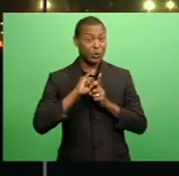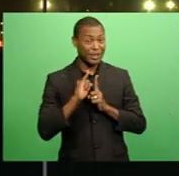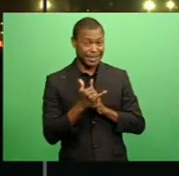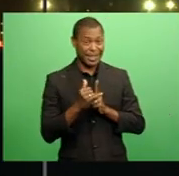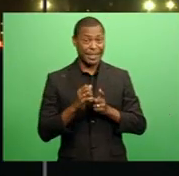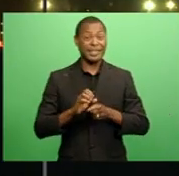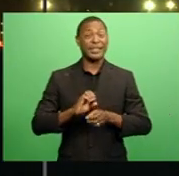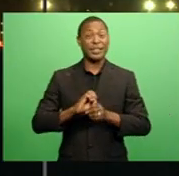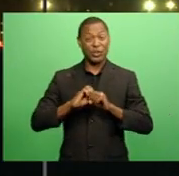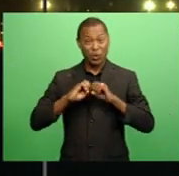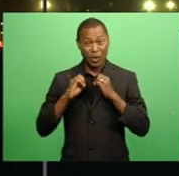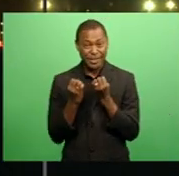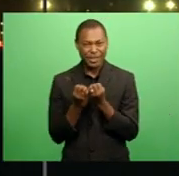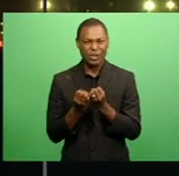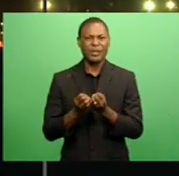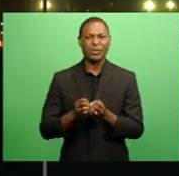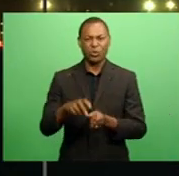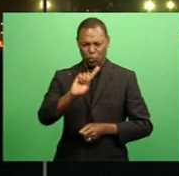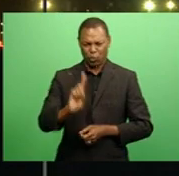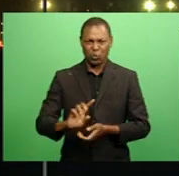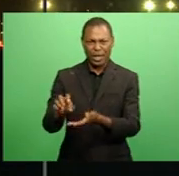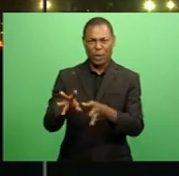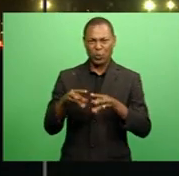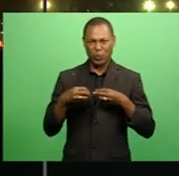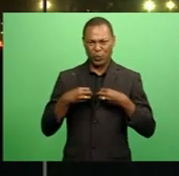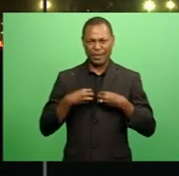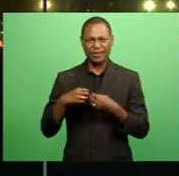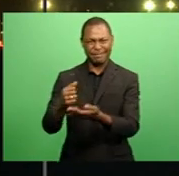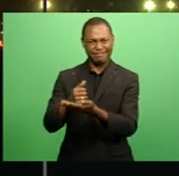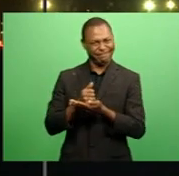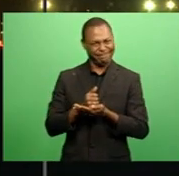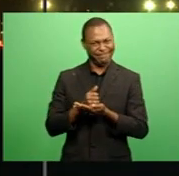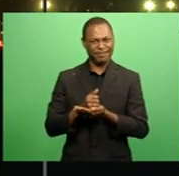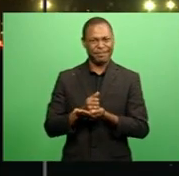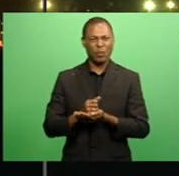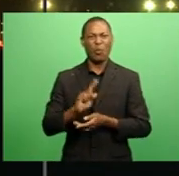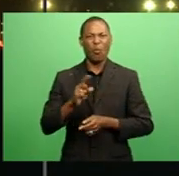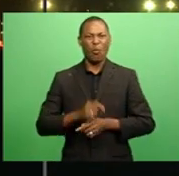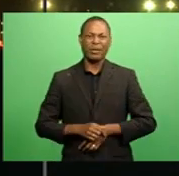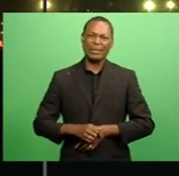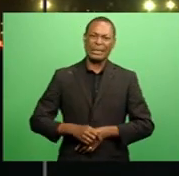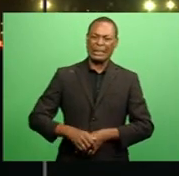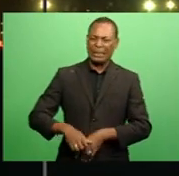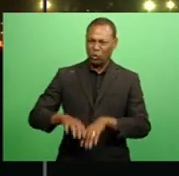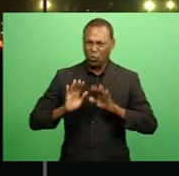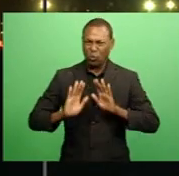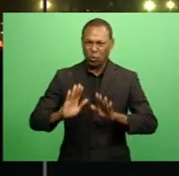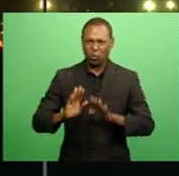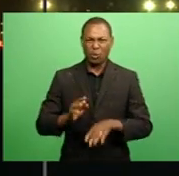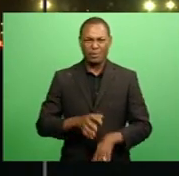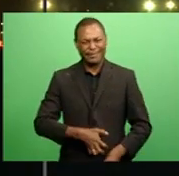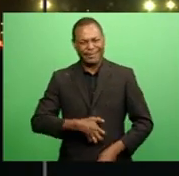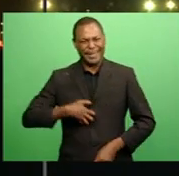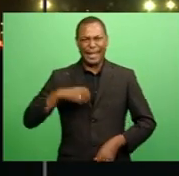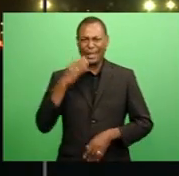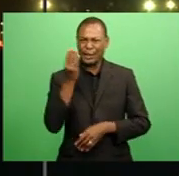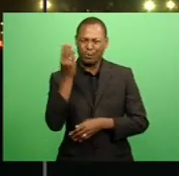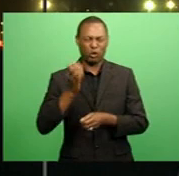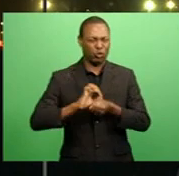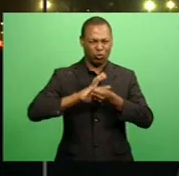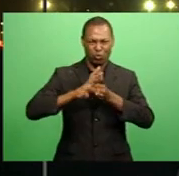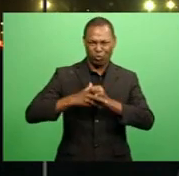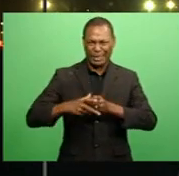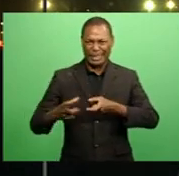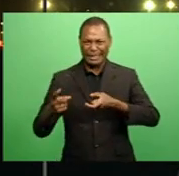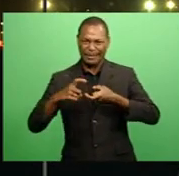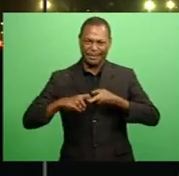today received financial assistance to develop and implement programs to counter misinformation and hate speech related to COVID-19.